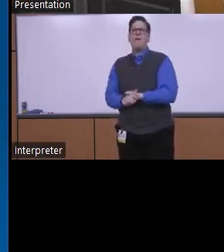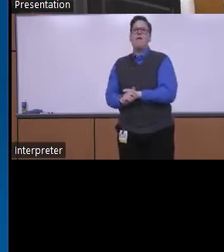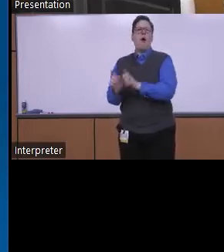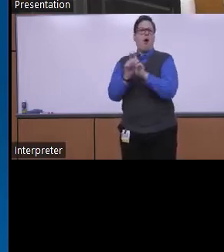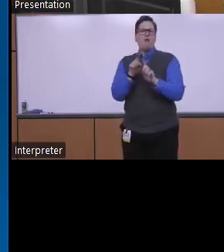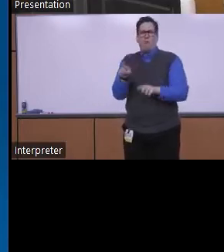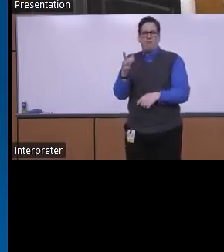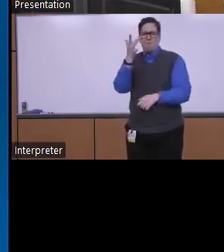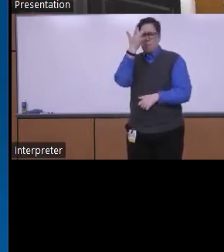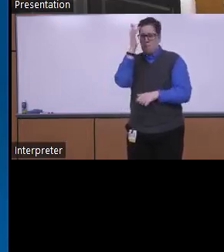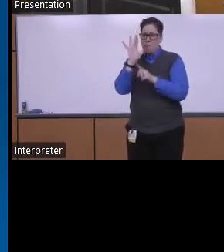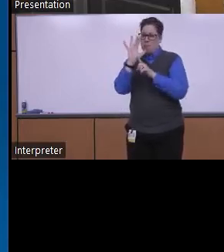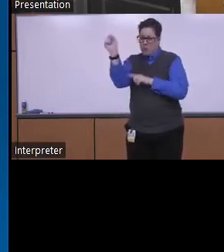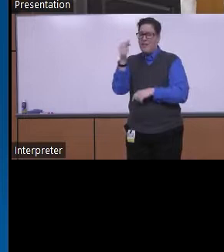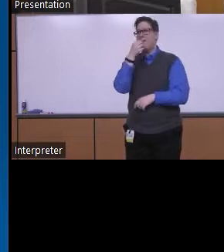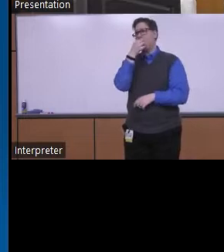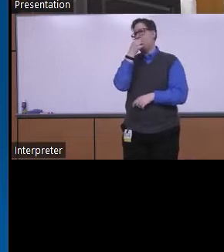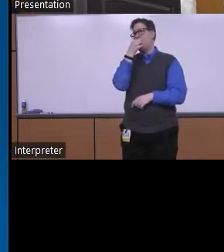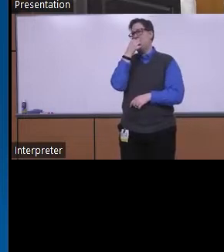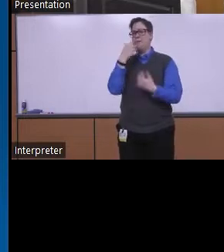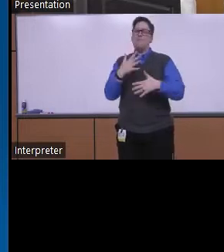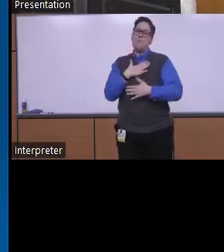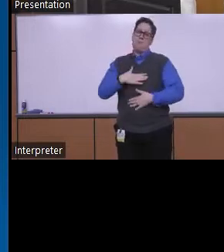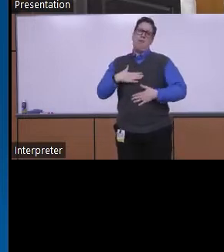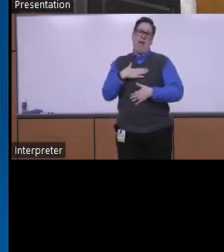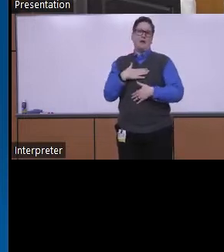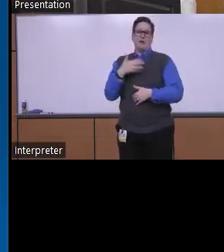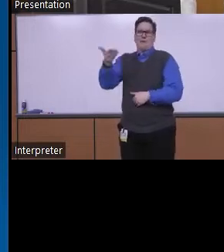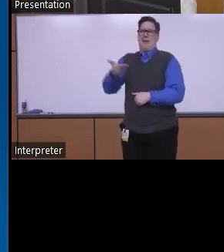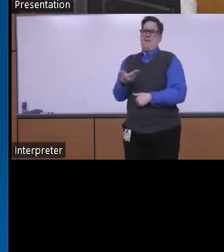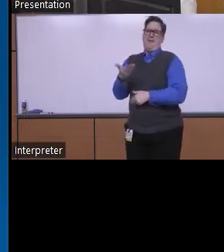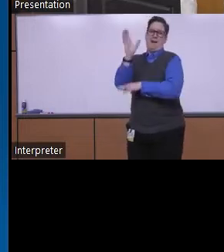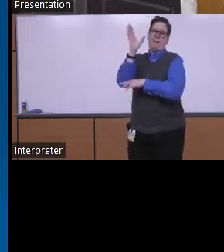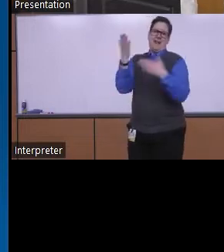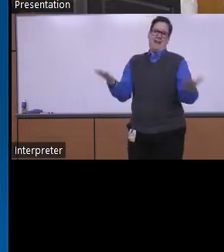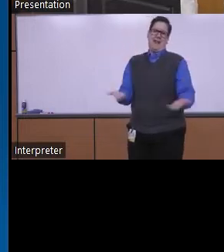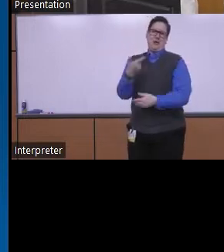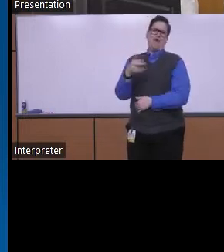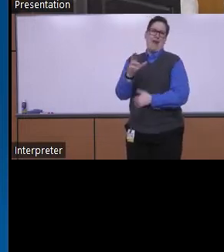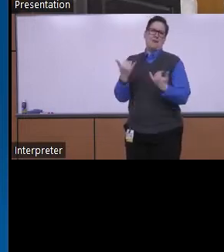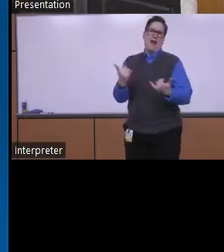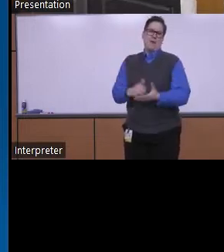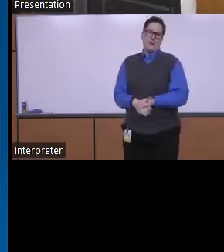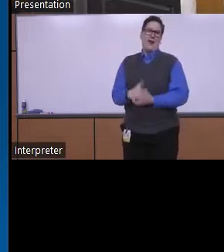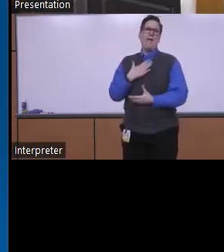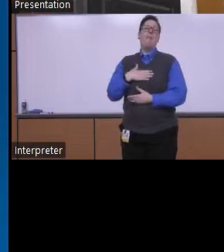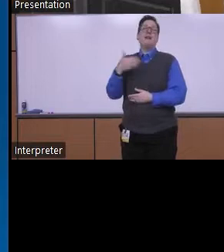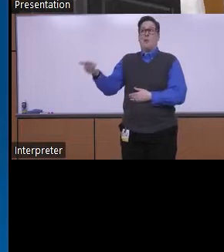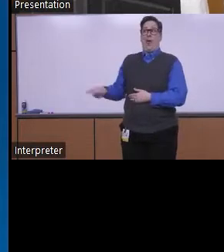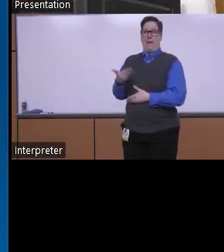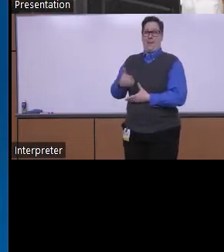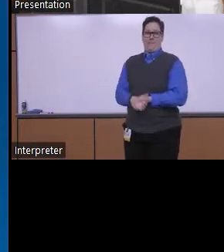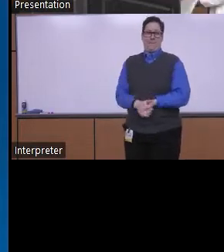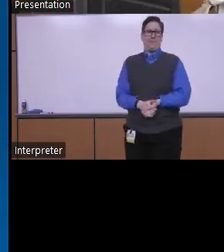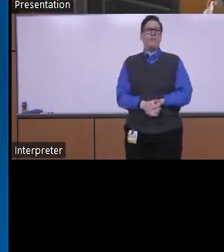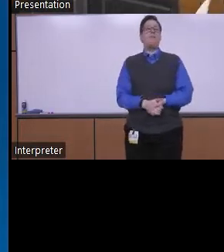by her brilliance more than anything. And it was a great pleasure for me to invite her to this grand round to give today's talk. So please welcome Dr.